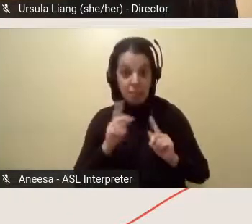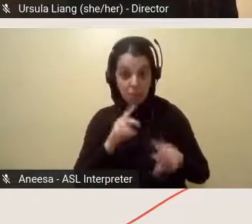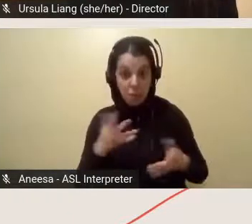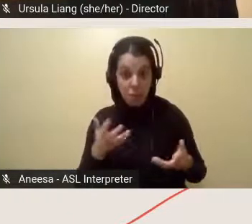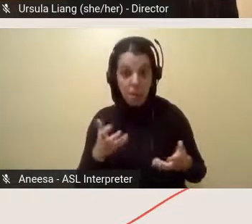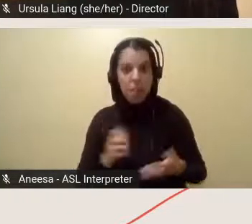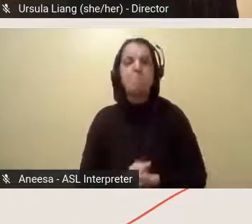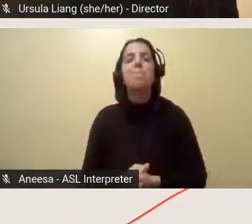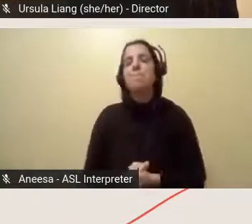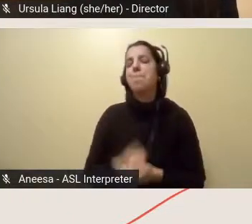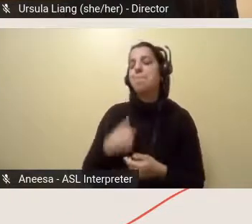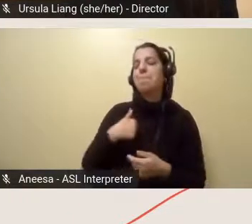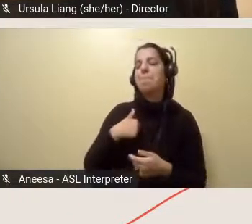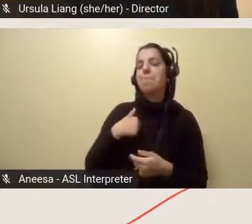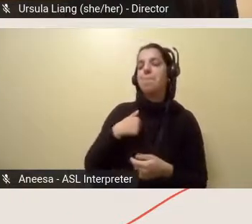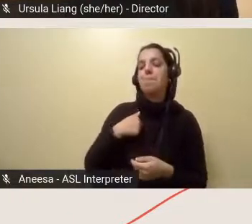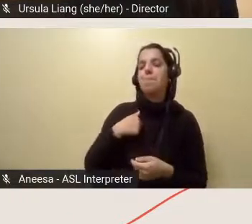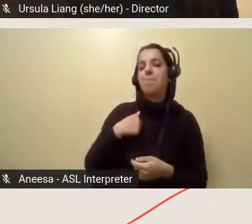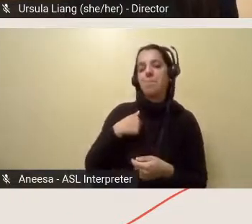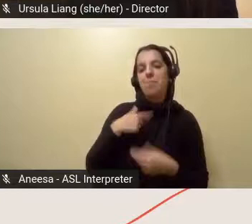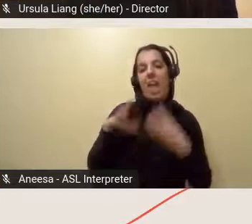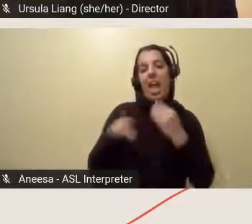I'll just piggyback on that.